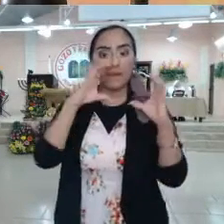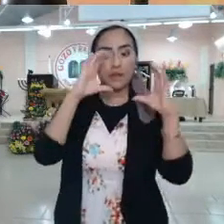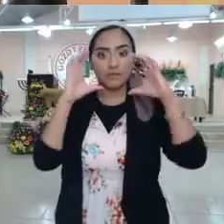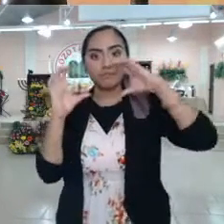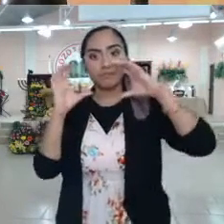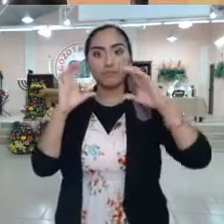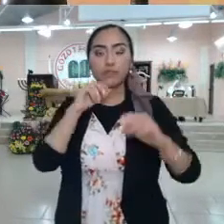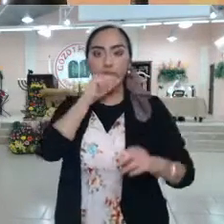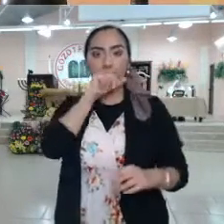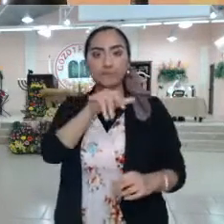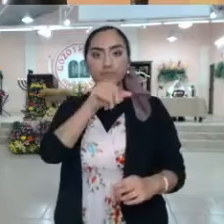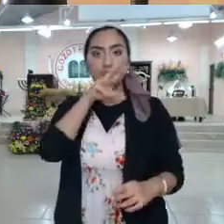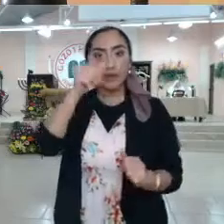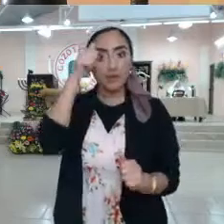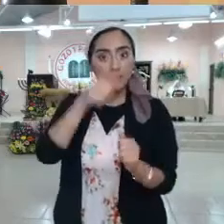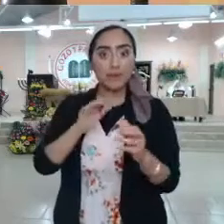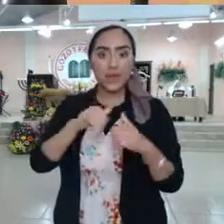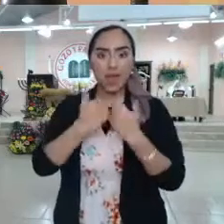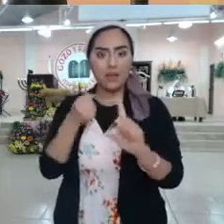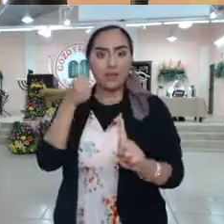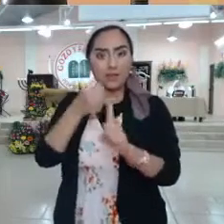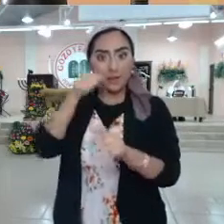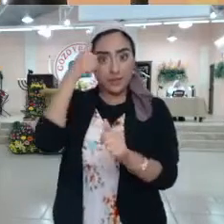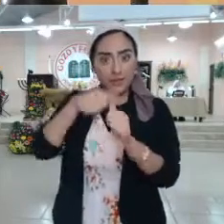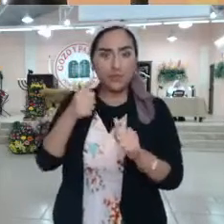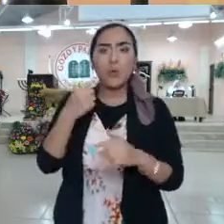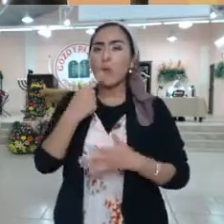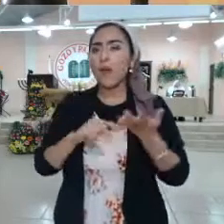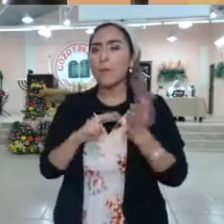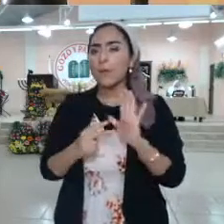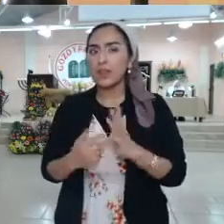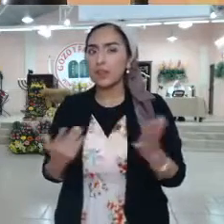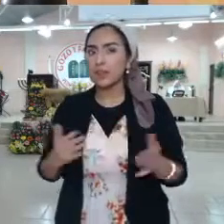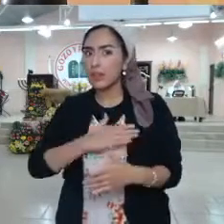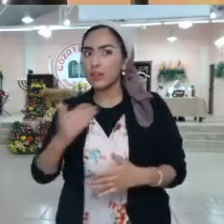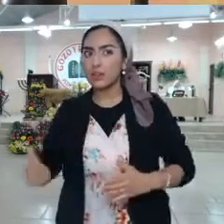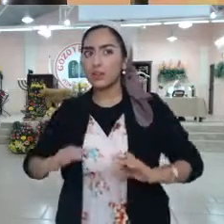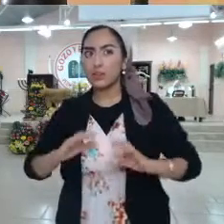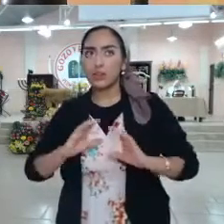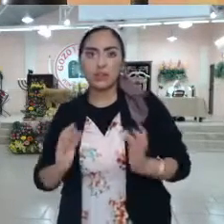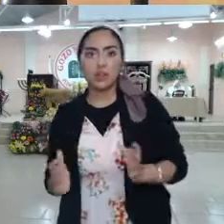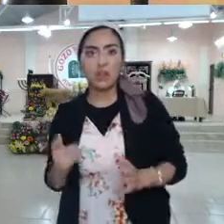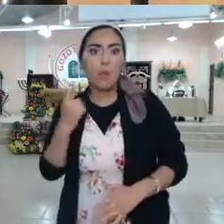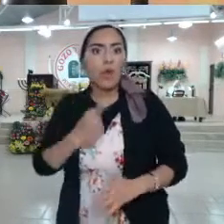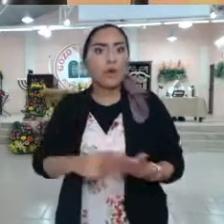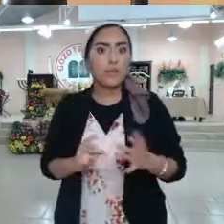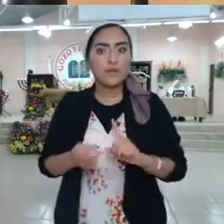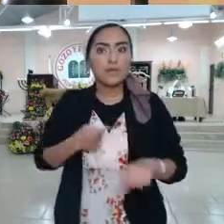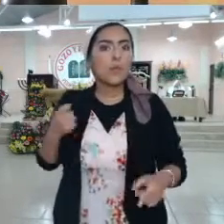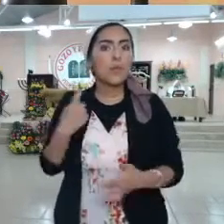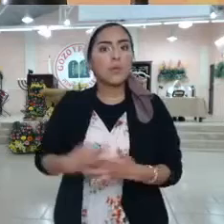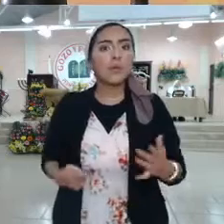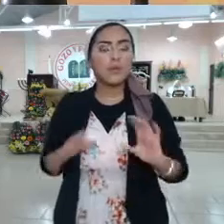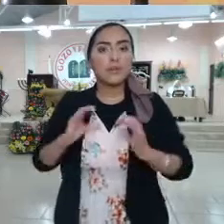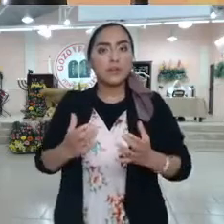remember? Do you remember the heads of the dragon? Joshua HaMashiach rebuked them and how they attacked. What did this Keilah represents,